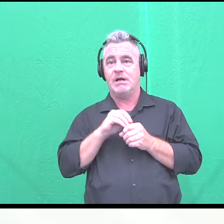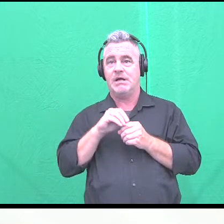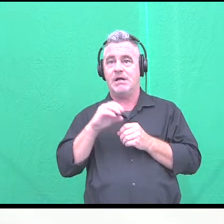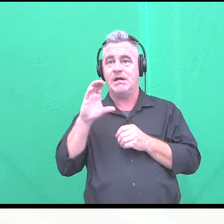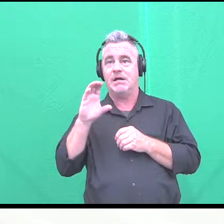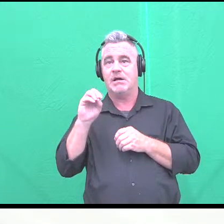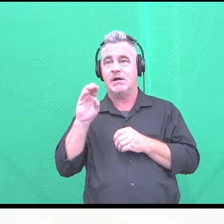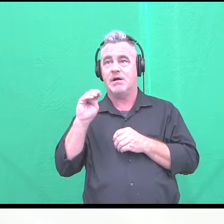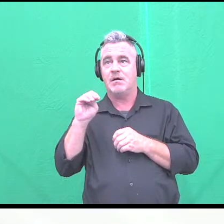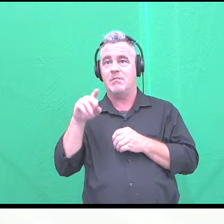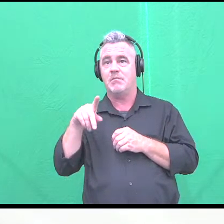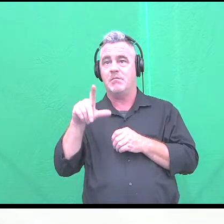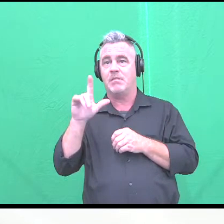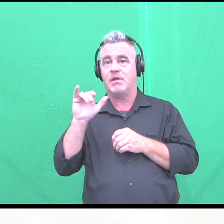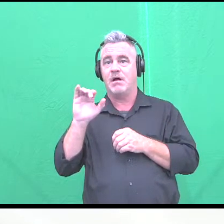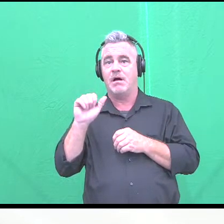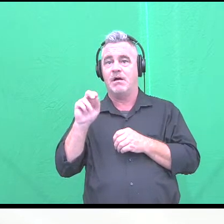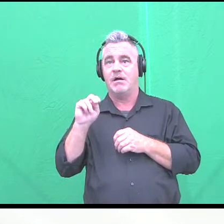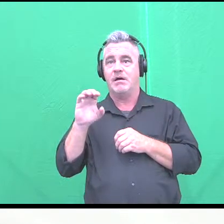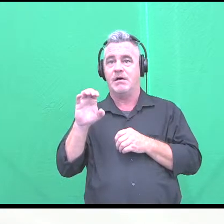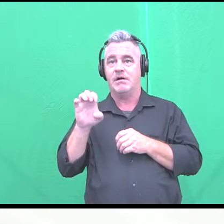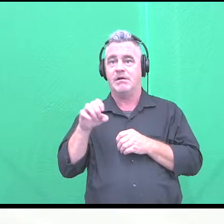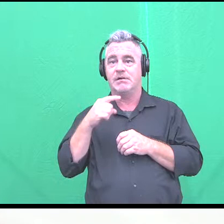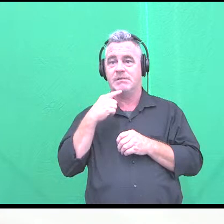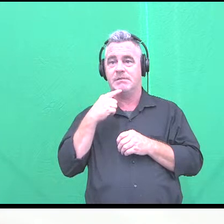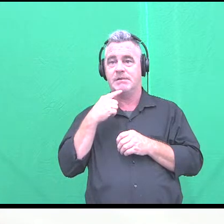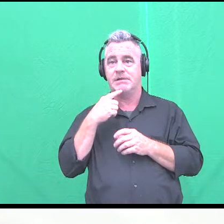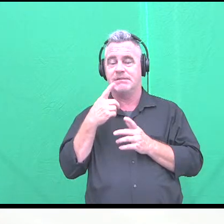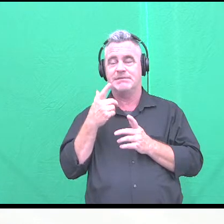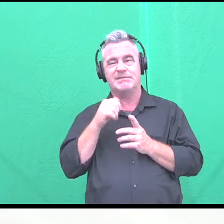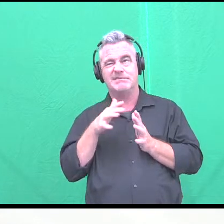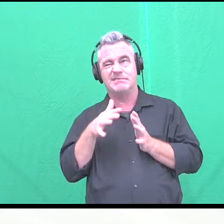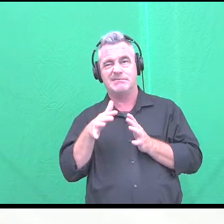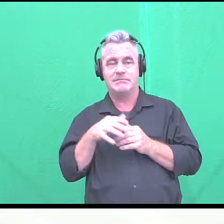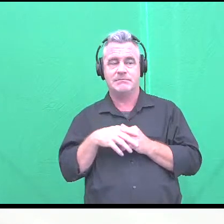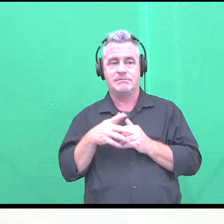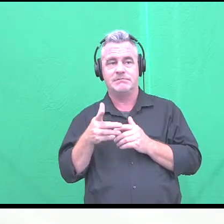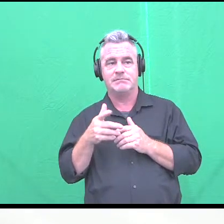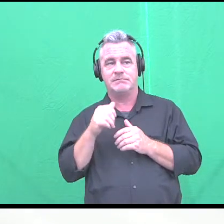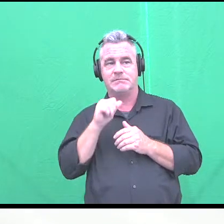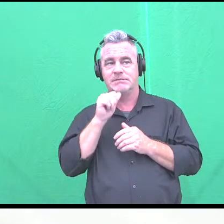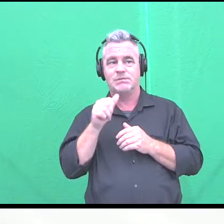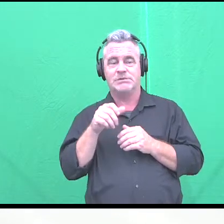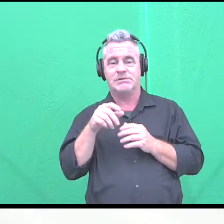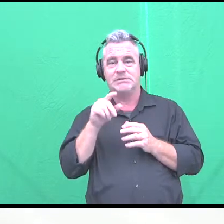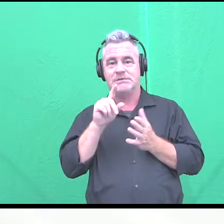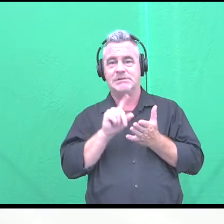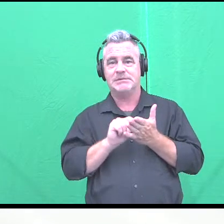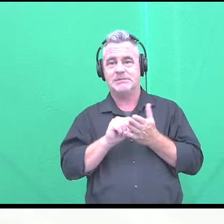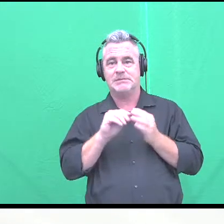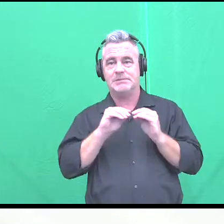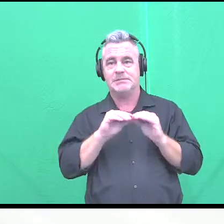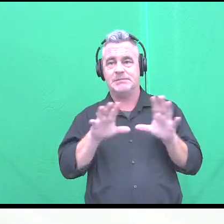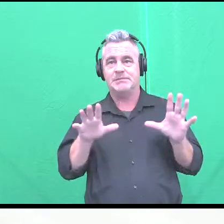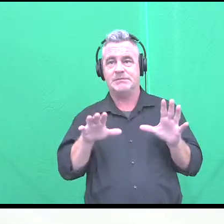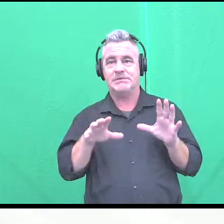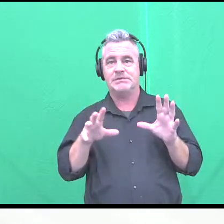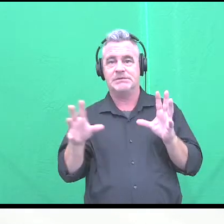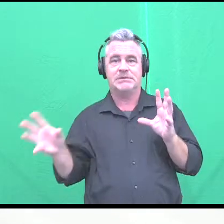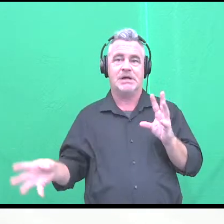but truth be told, not really, because we did not publish the